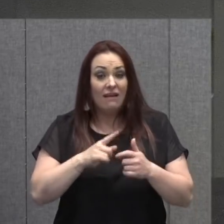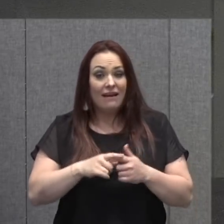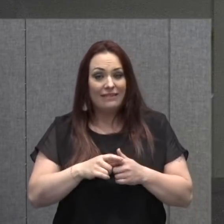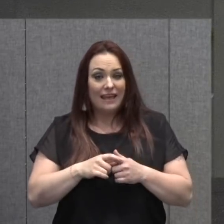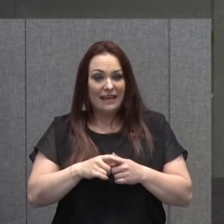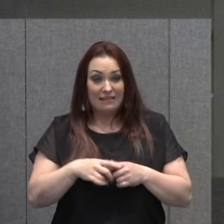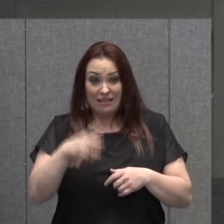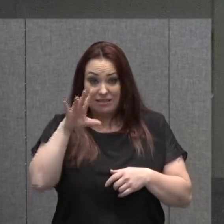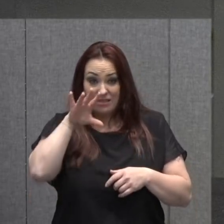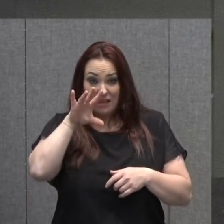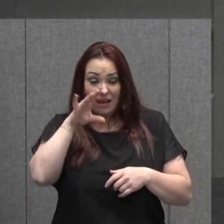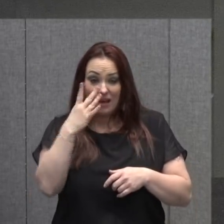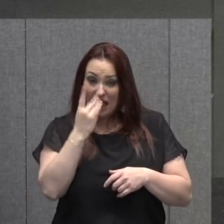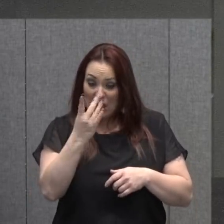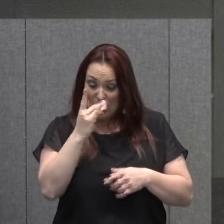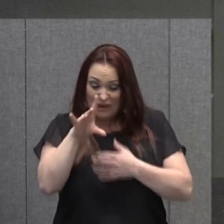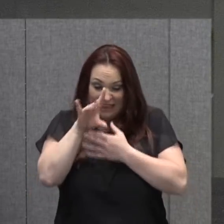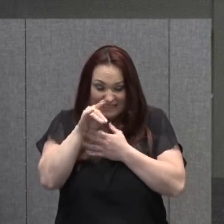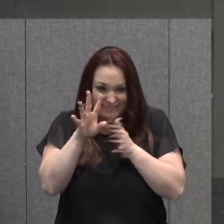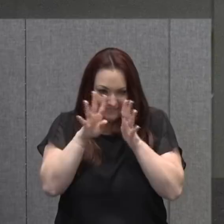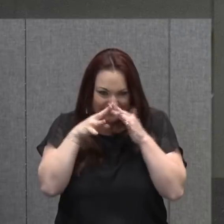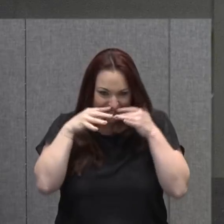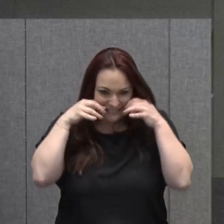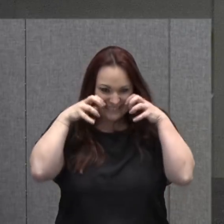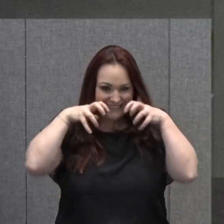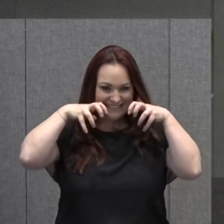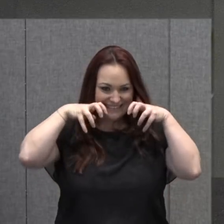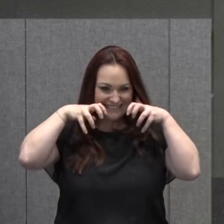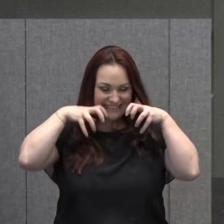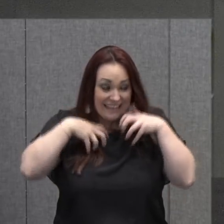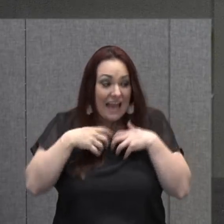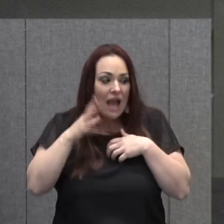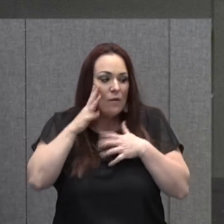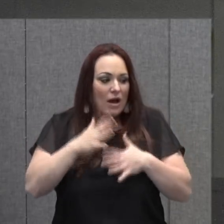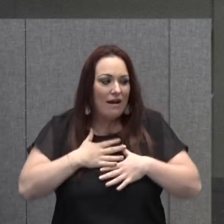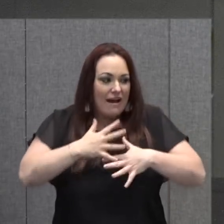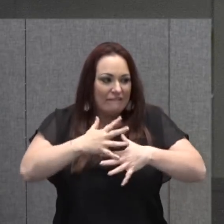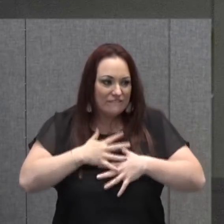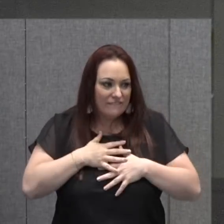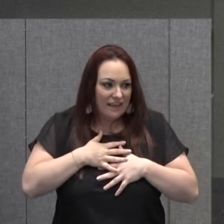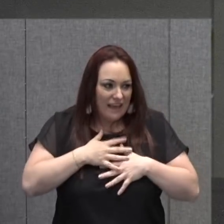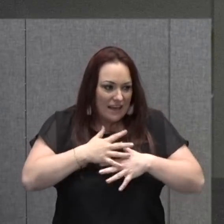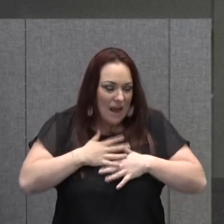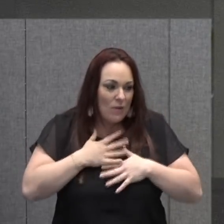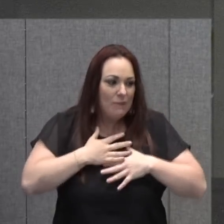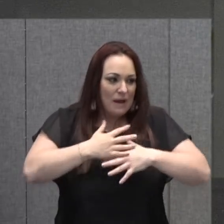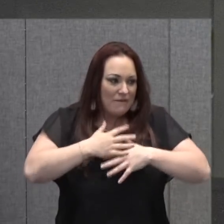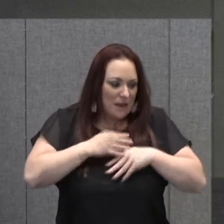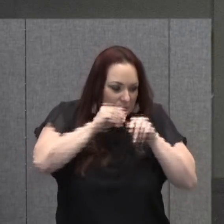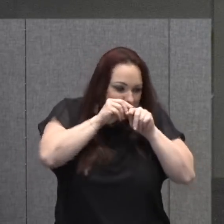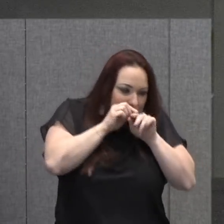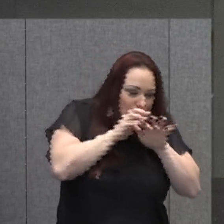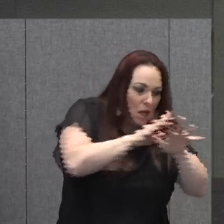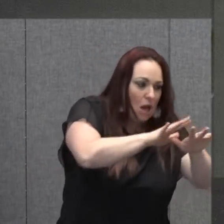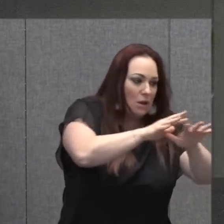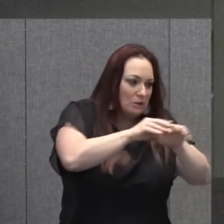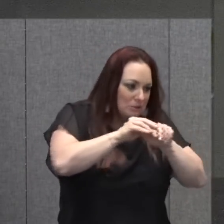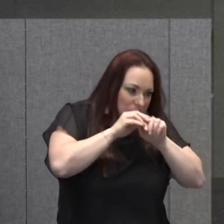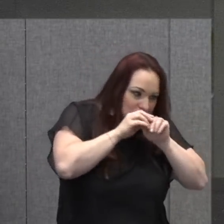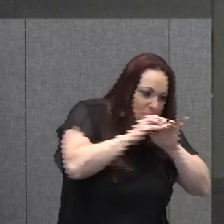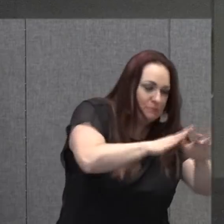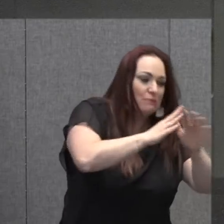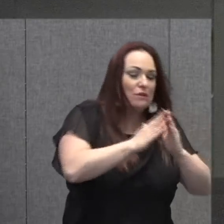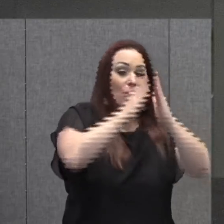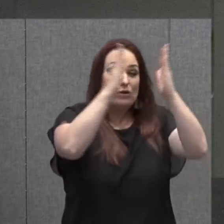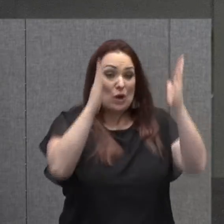his sharp teeth. I'll huff and I'll puff and I'll blow your house in. So he huffed and he